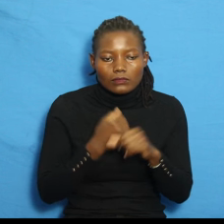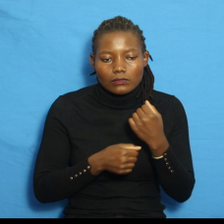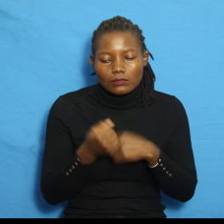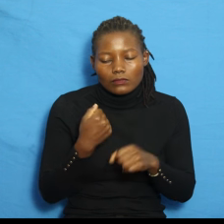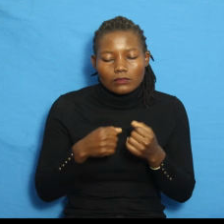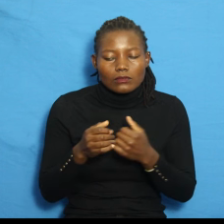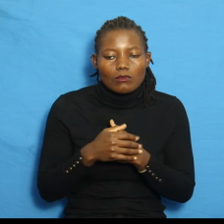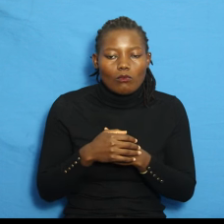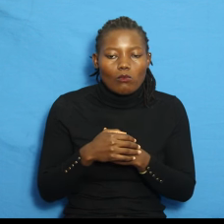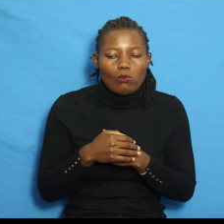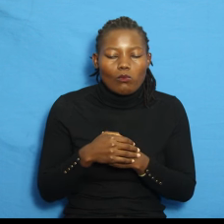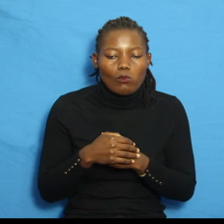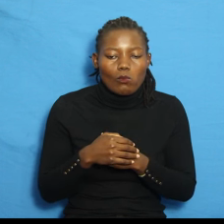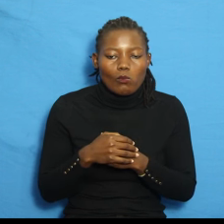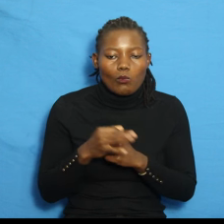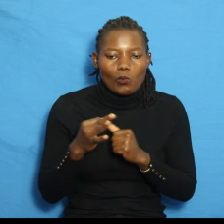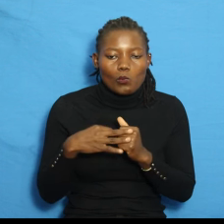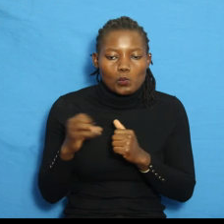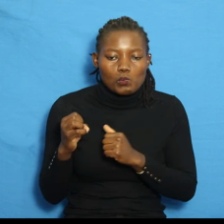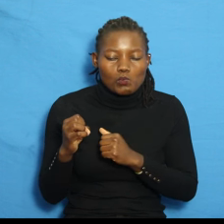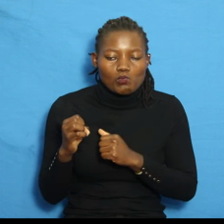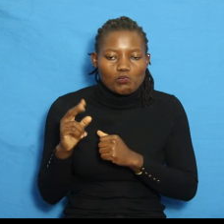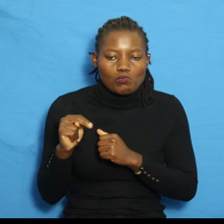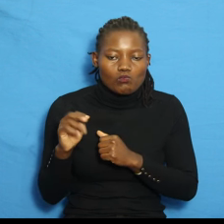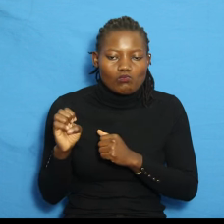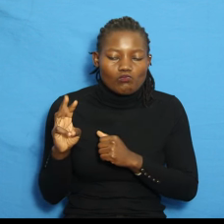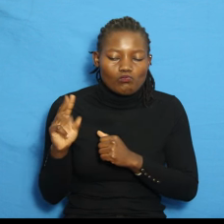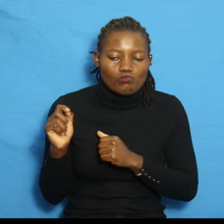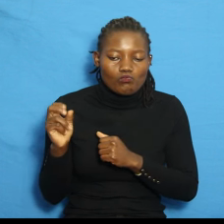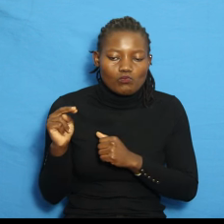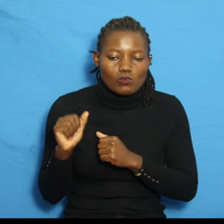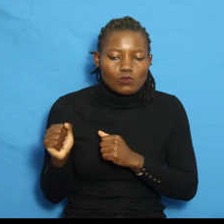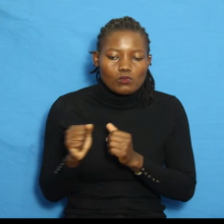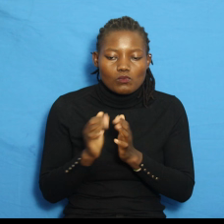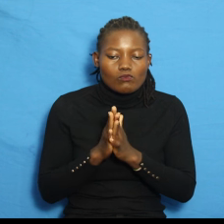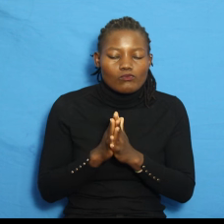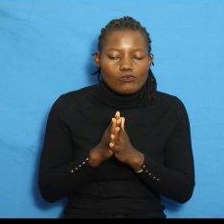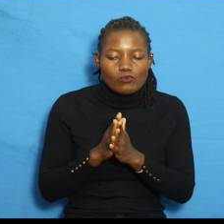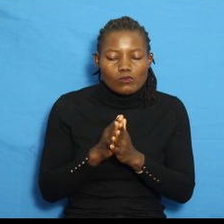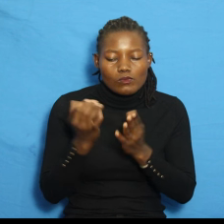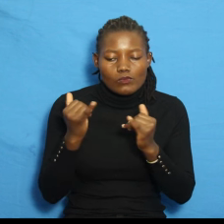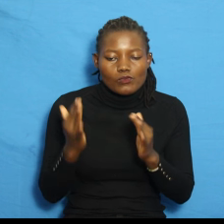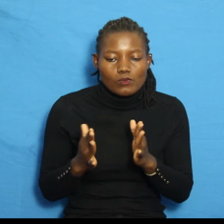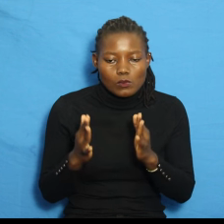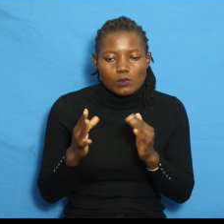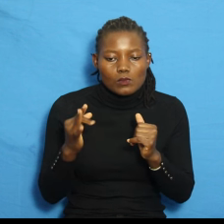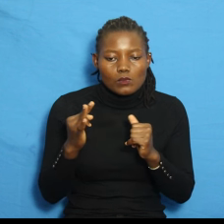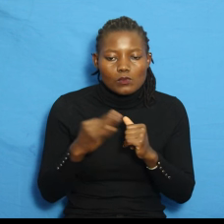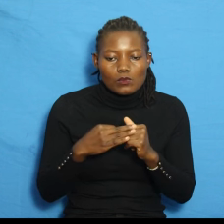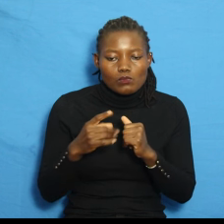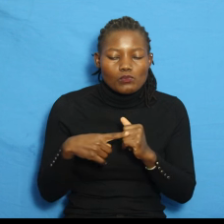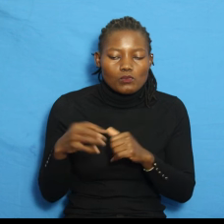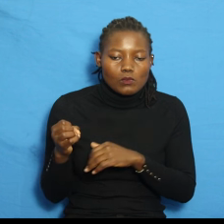110 kgs. The coach is acting on this barbell probably with a force of 80 newtons, and the athlete